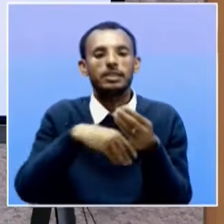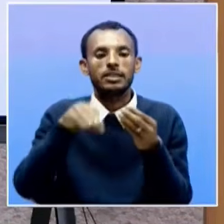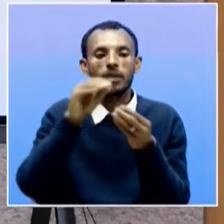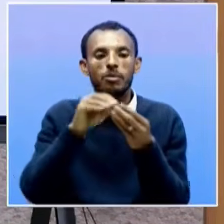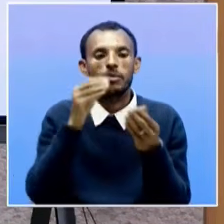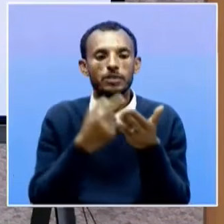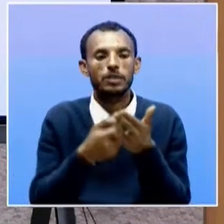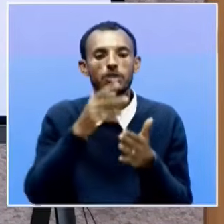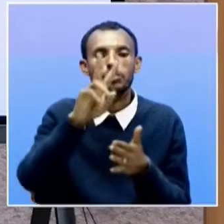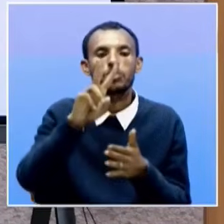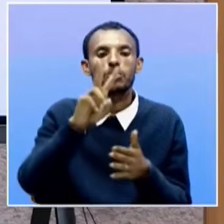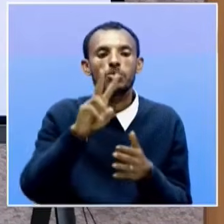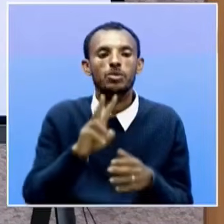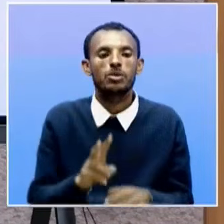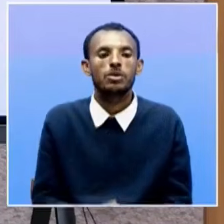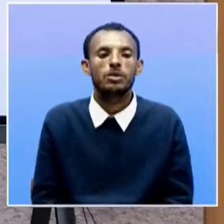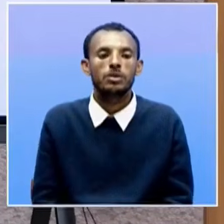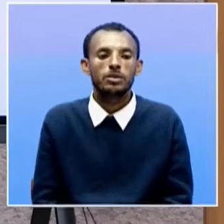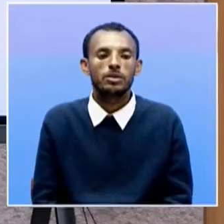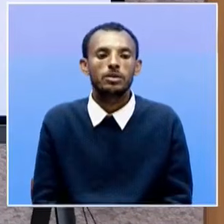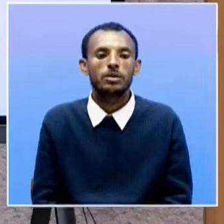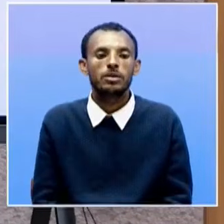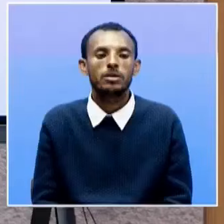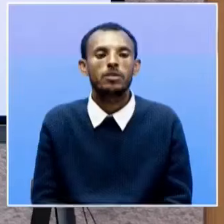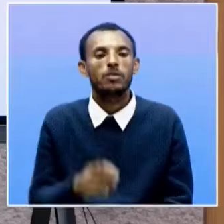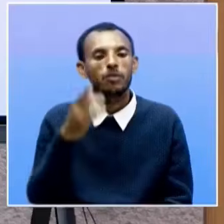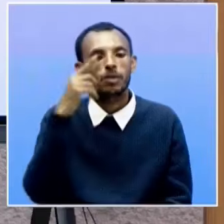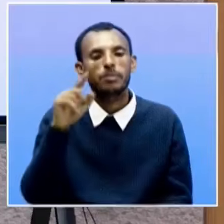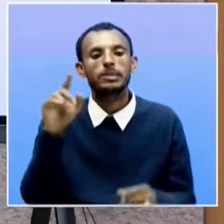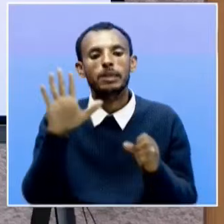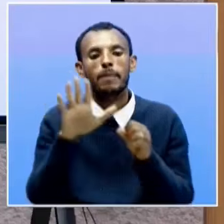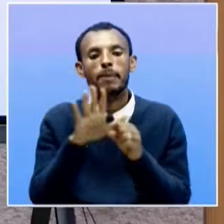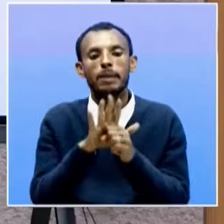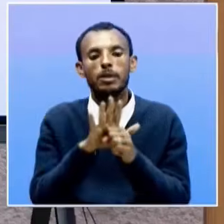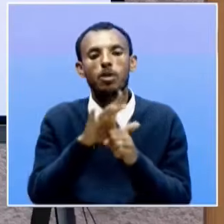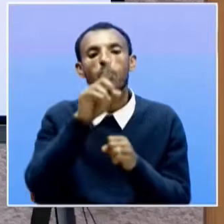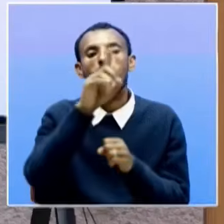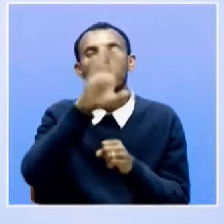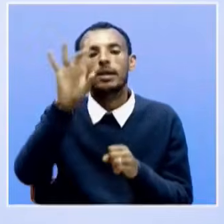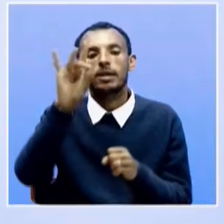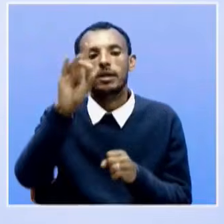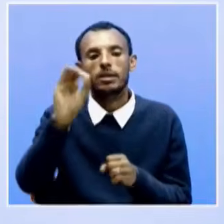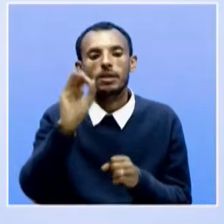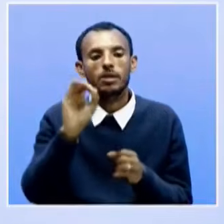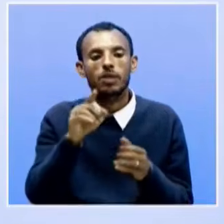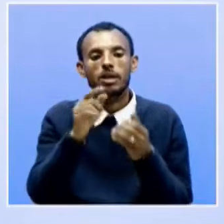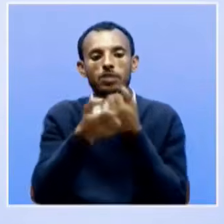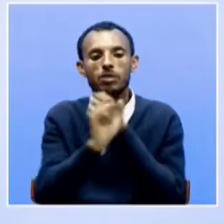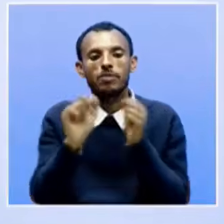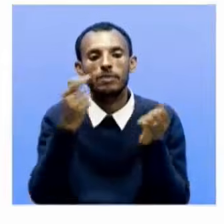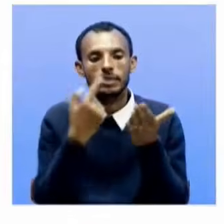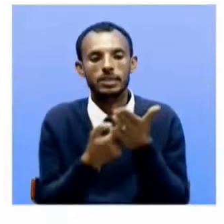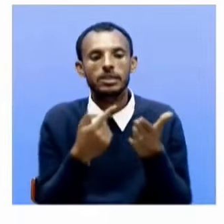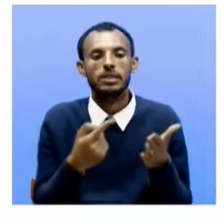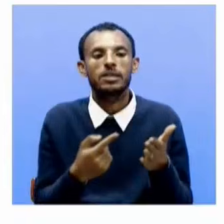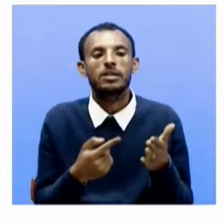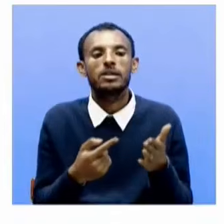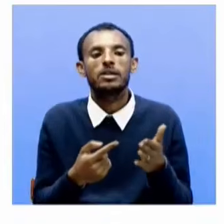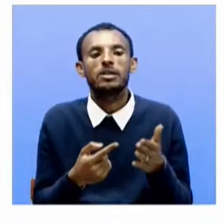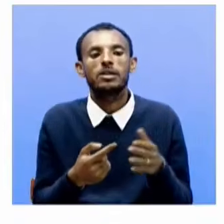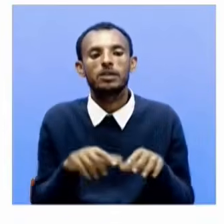these two, okay, forms supplementary, or you can solve this one for y.